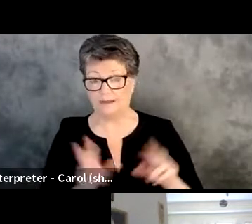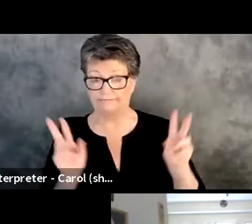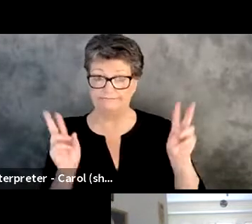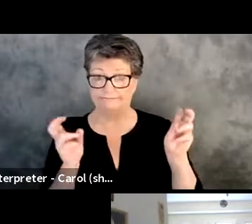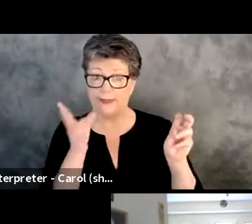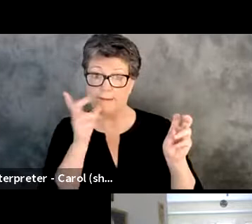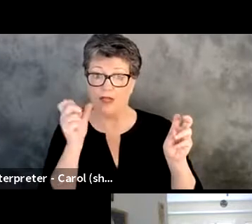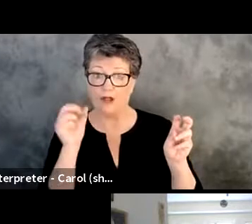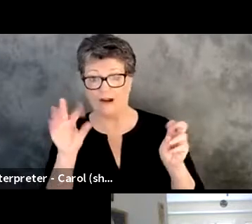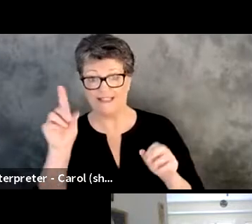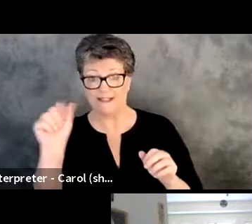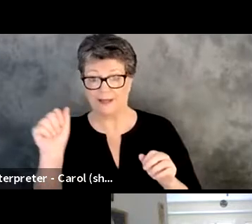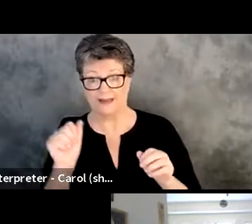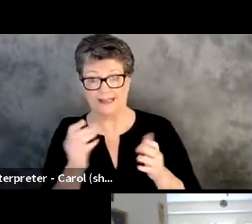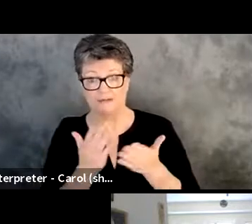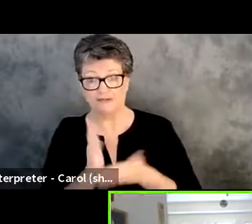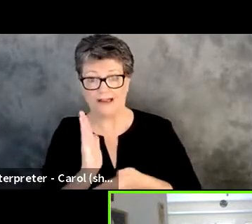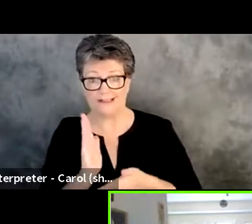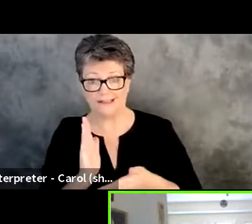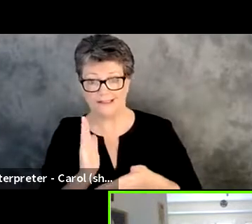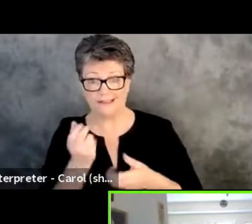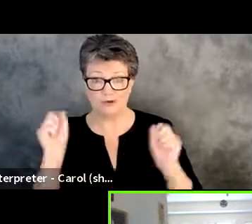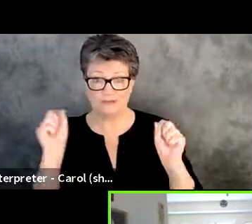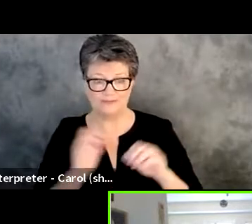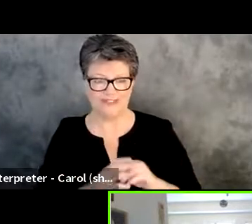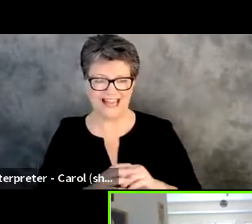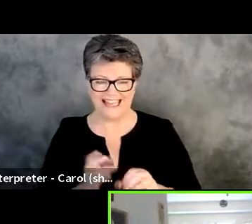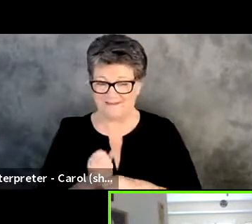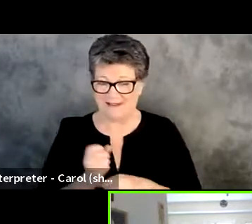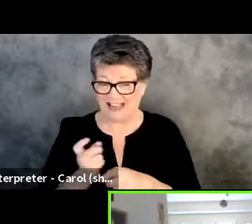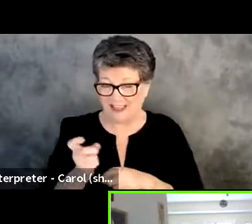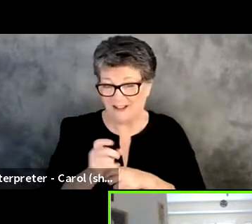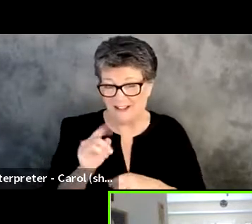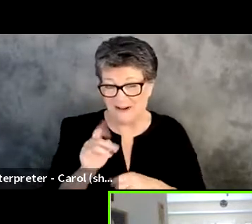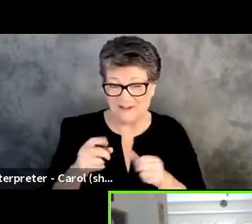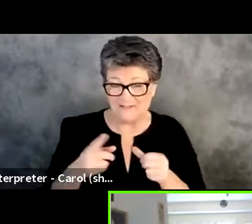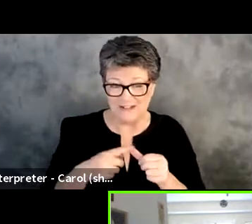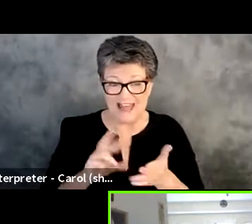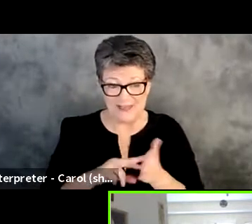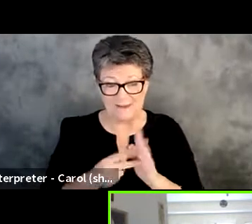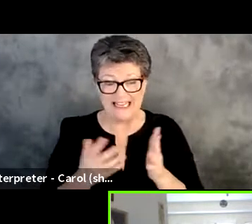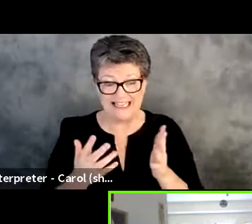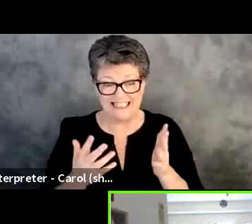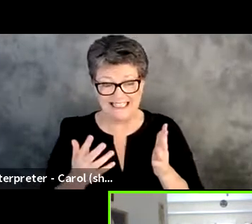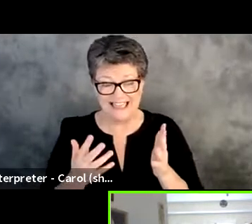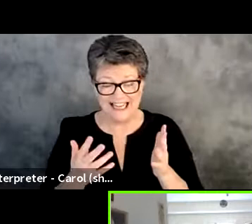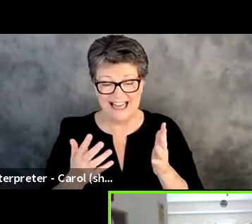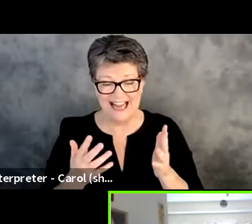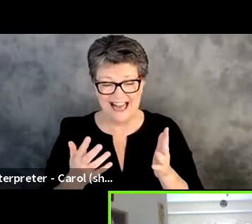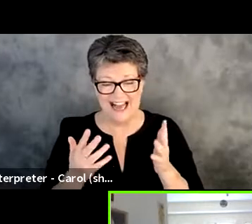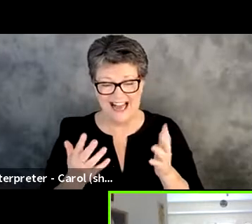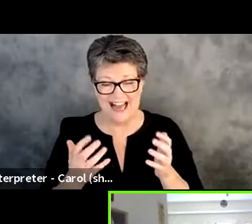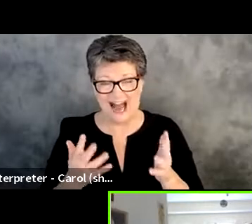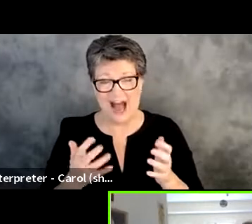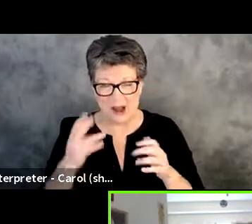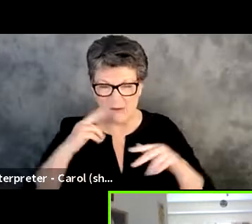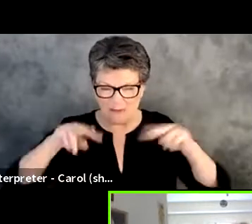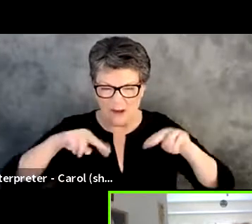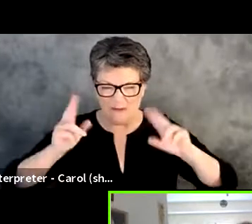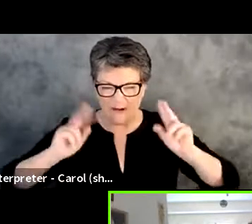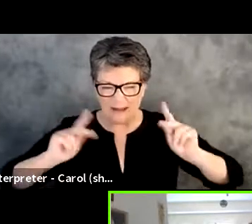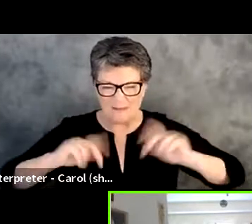of the disability rights movement? I'm going to make a little joke first. It means that I'm one of the older people.